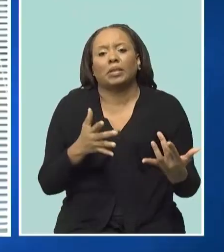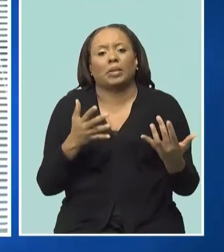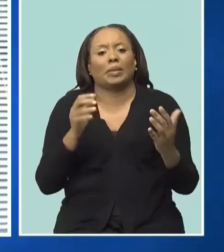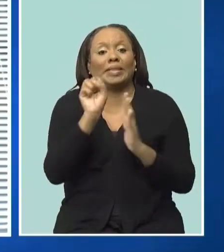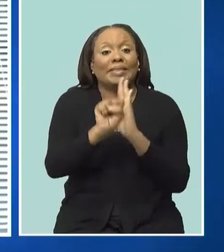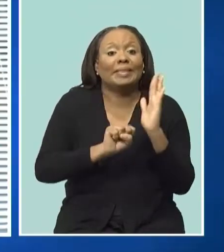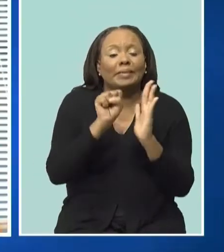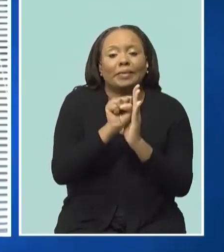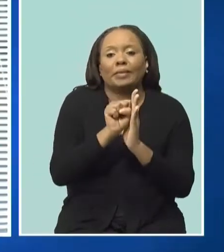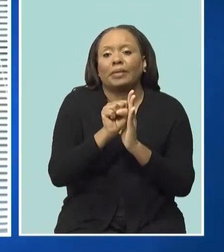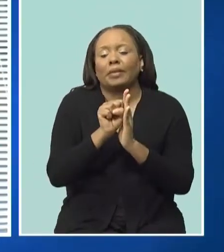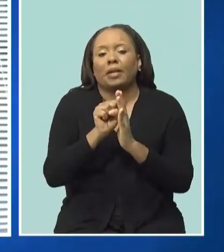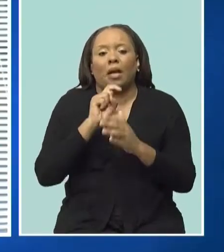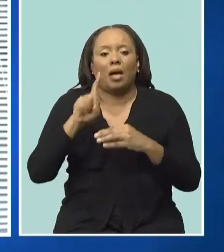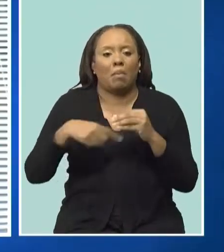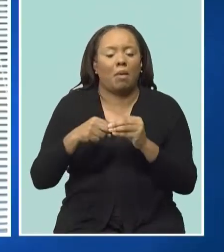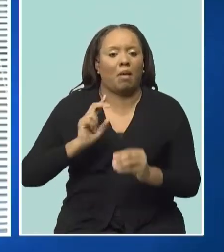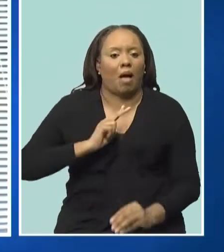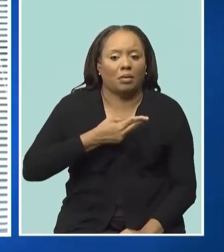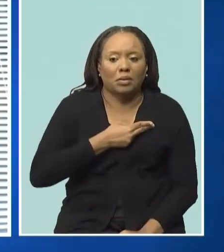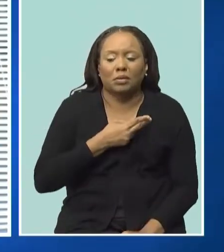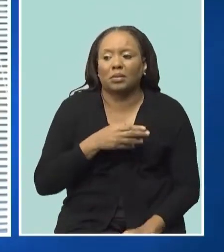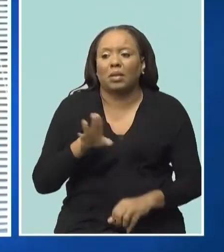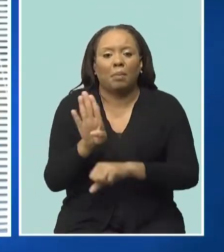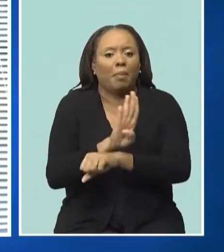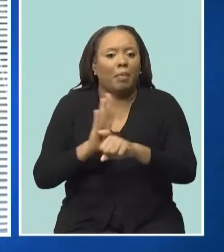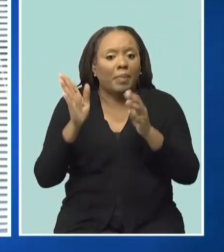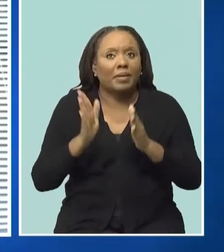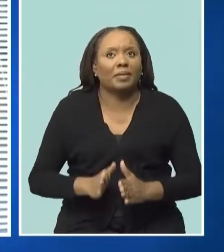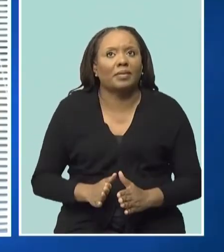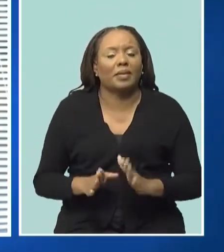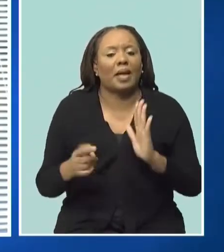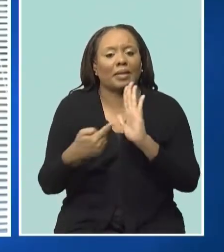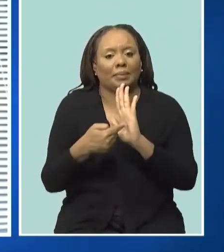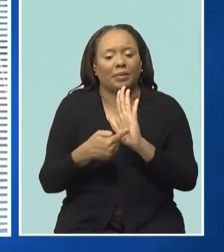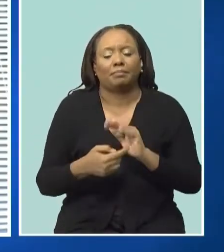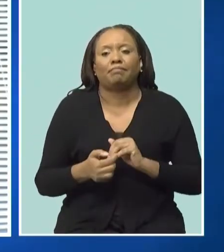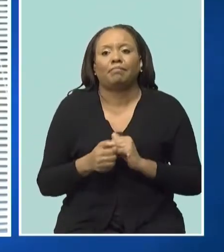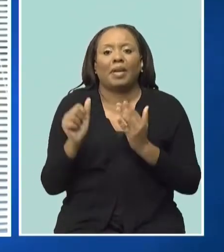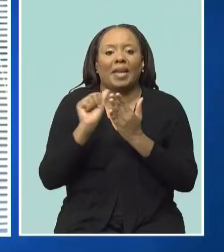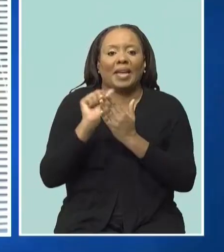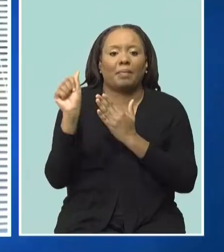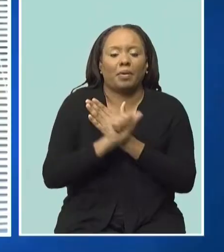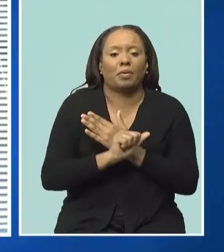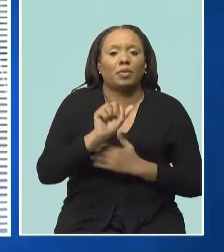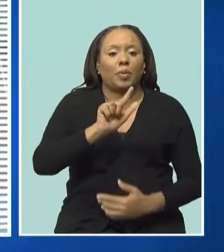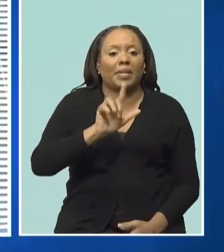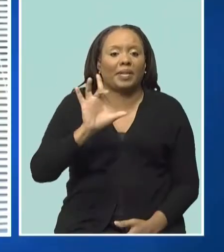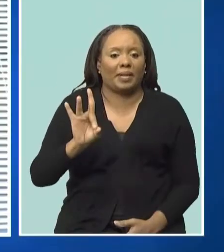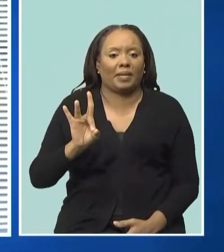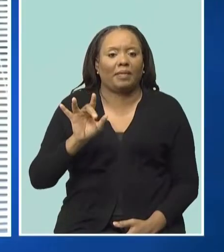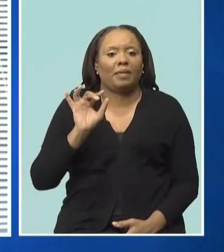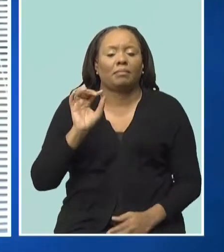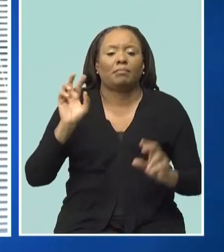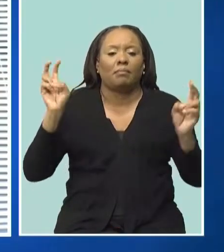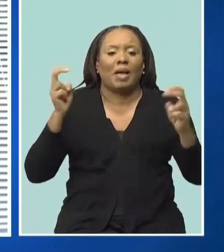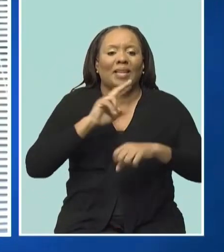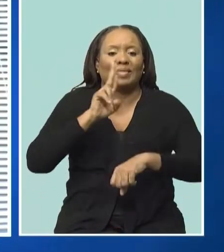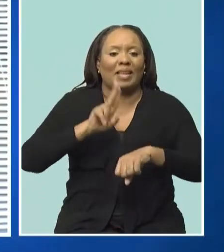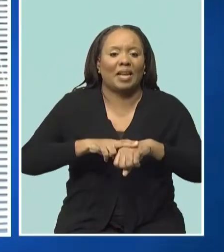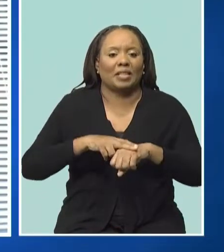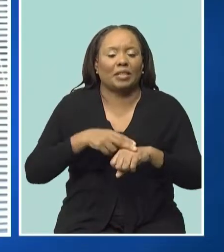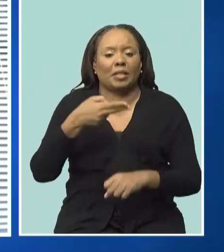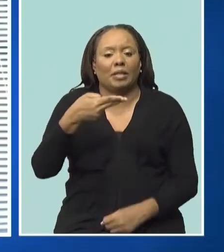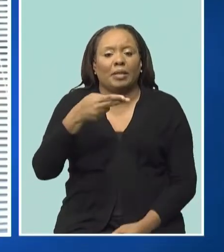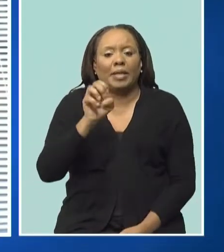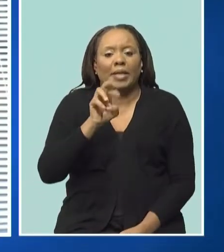is about Barbadians, it's about all of us. So that, for instance, April 28th, which is National Heroes Day, one of the things that we've been